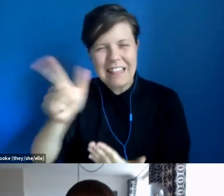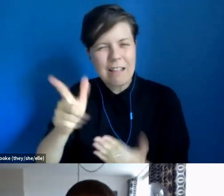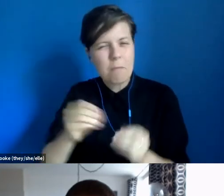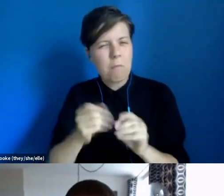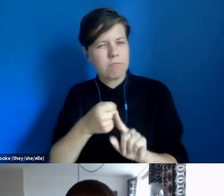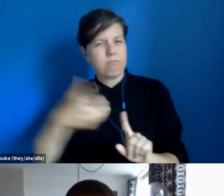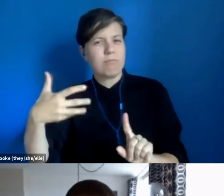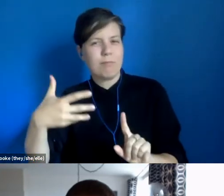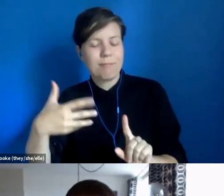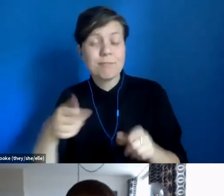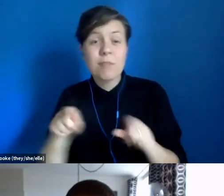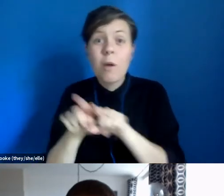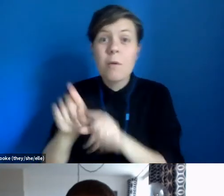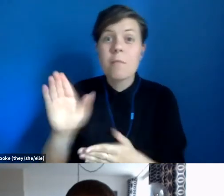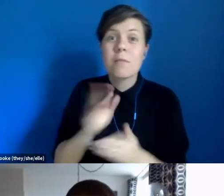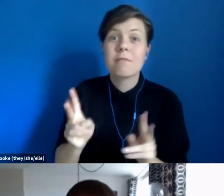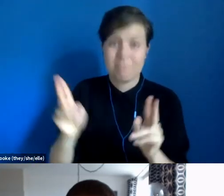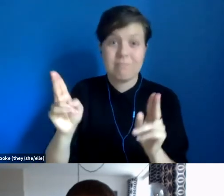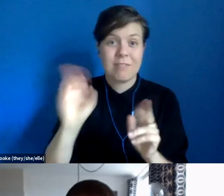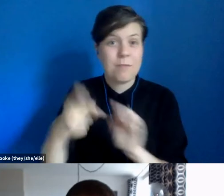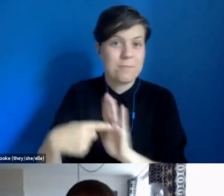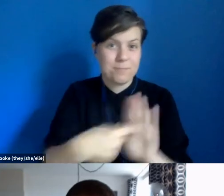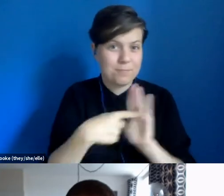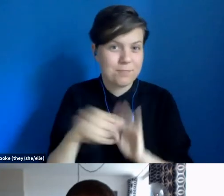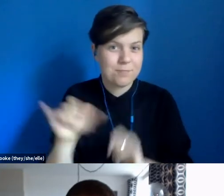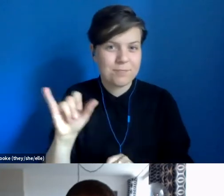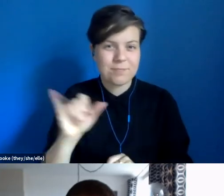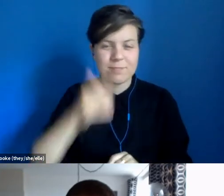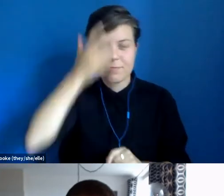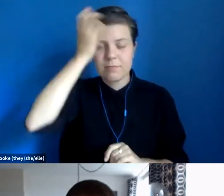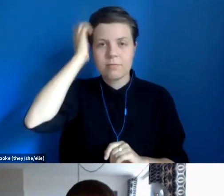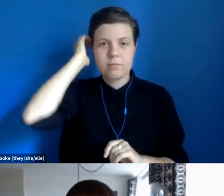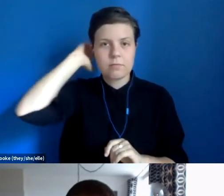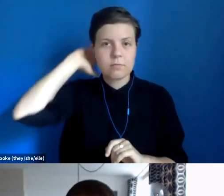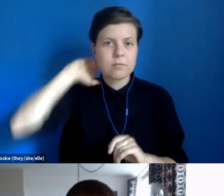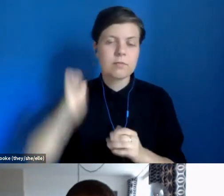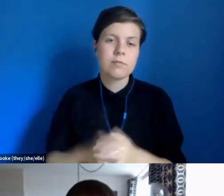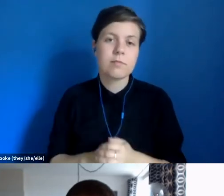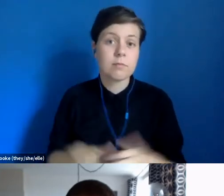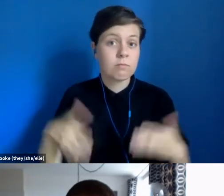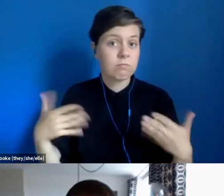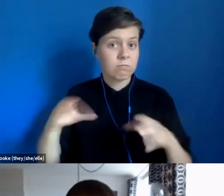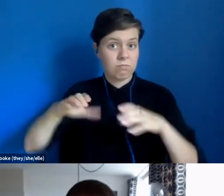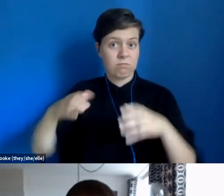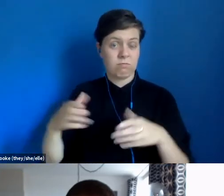clips to play as well. So just in terms of what Blurring the Boundaries is,